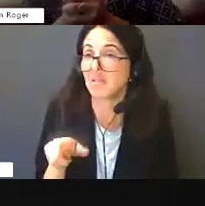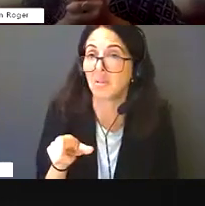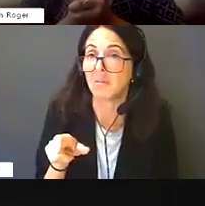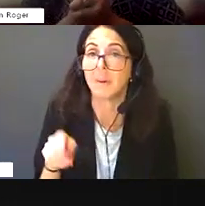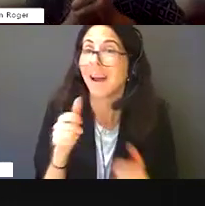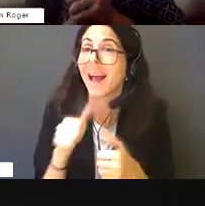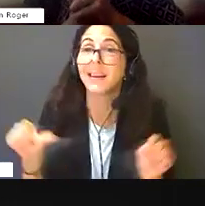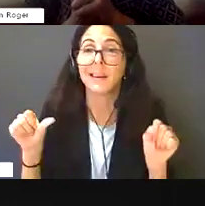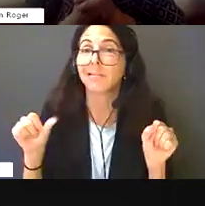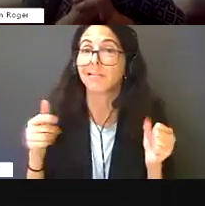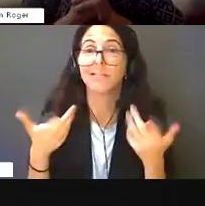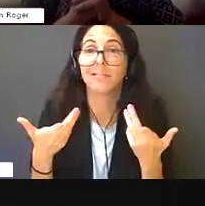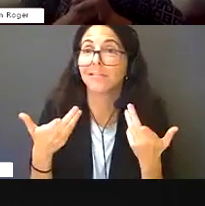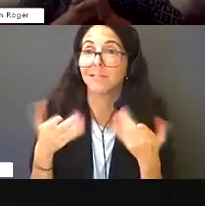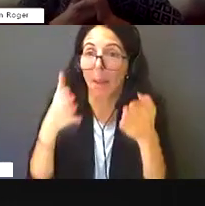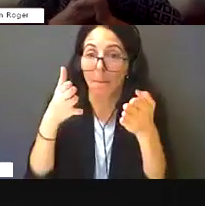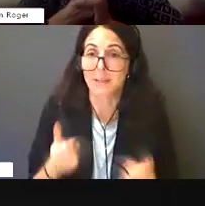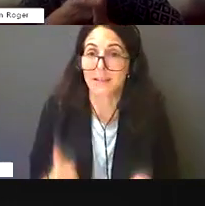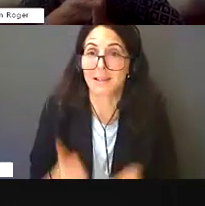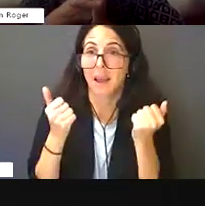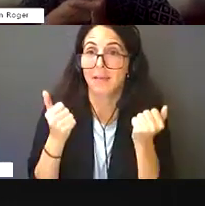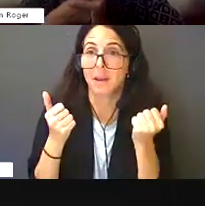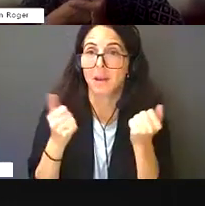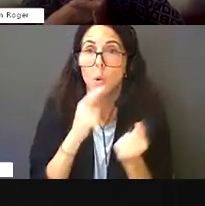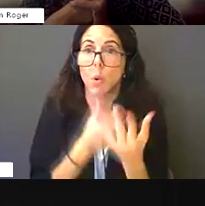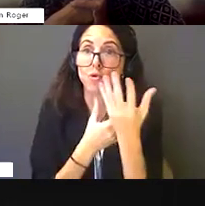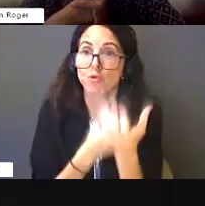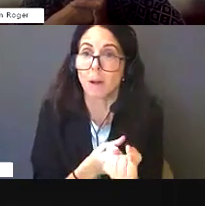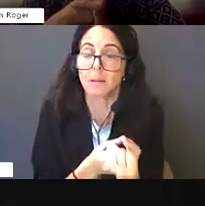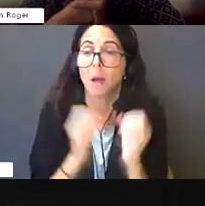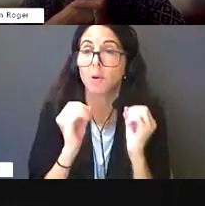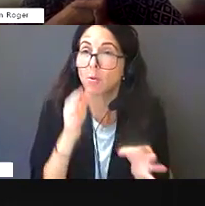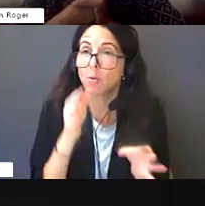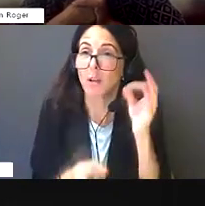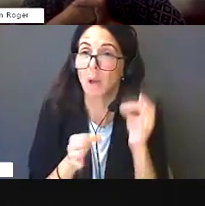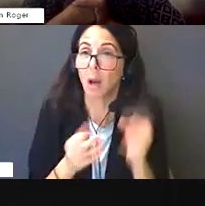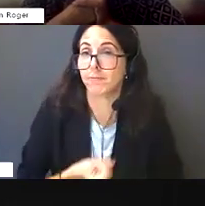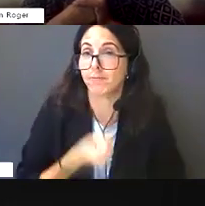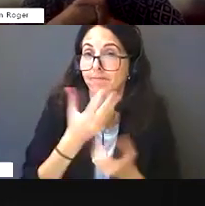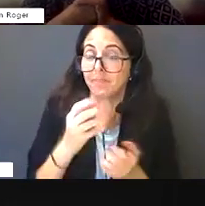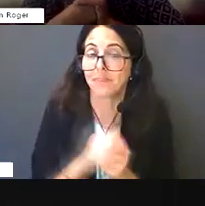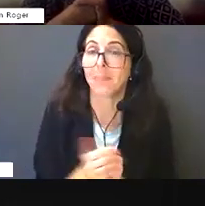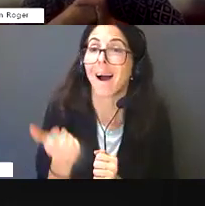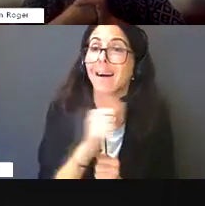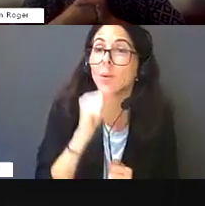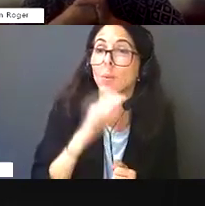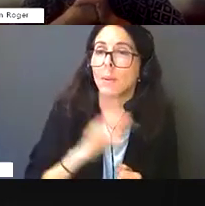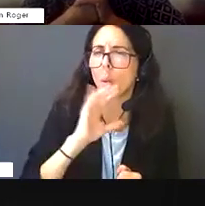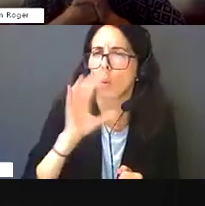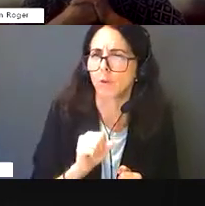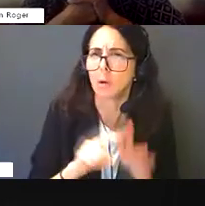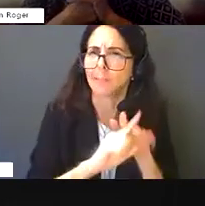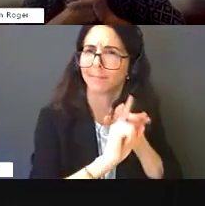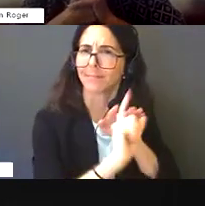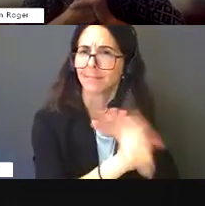a person's life that they see as supportive or non-judgmental. An older woman who fled violence emphasized